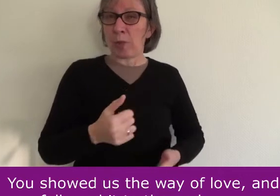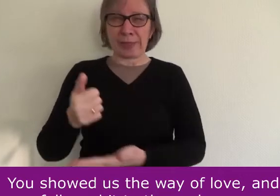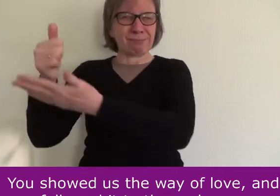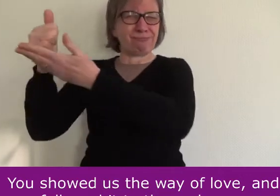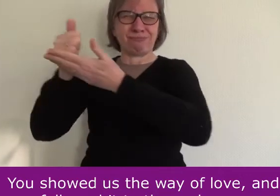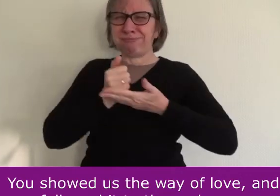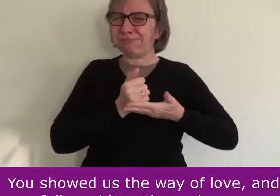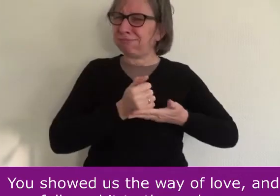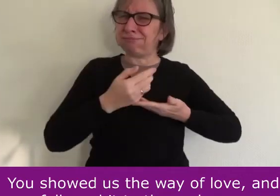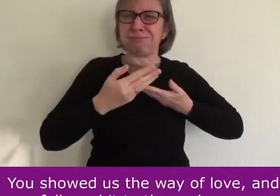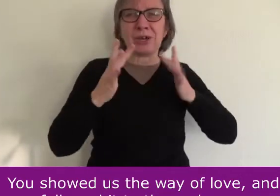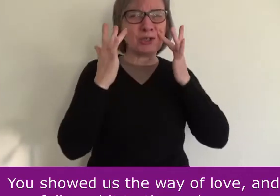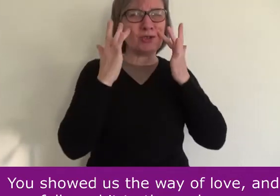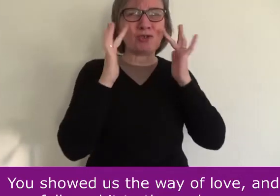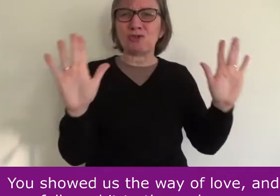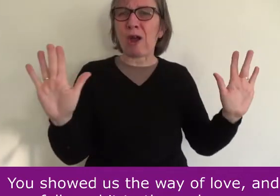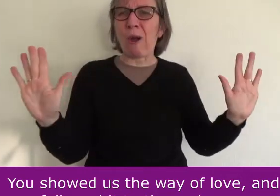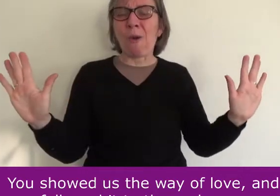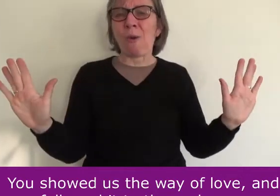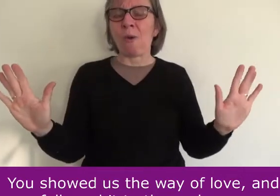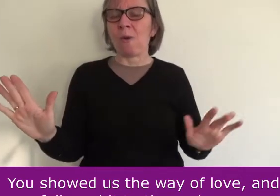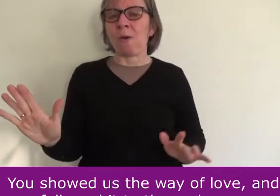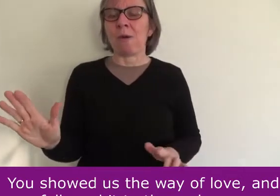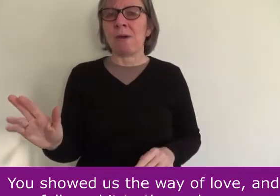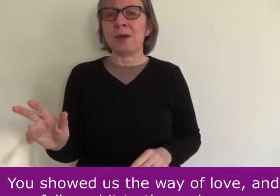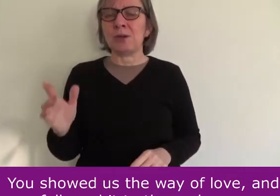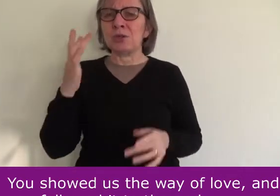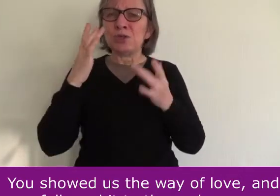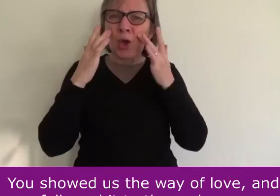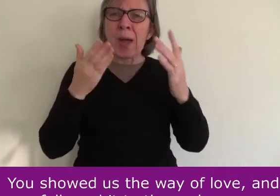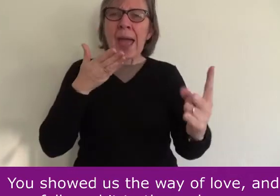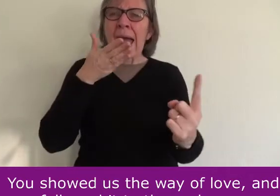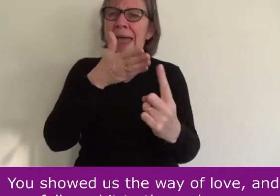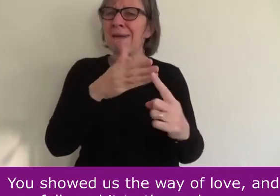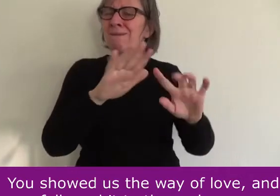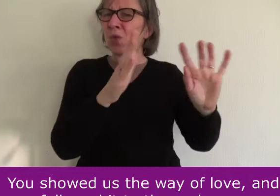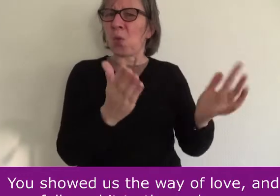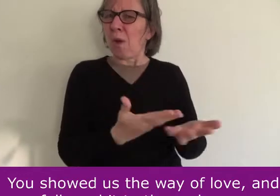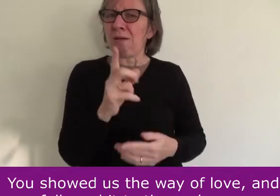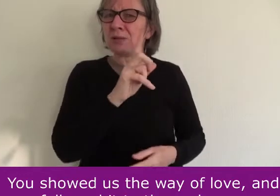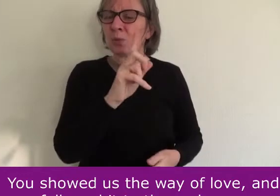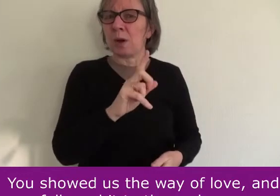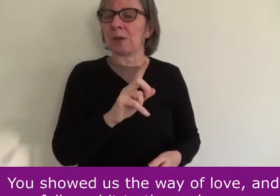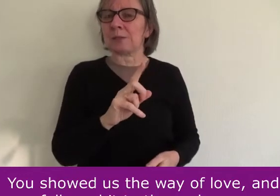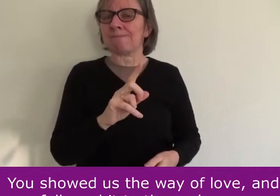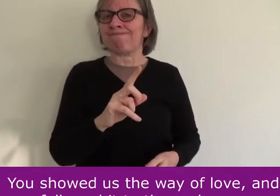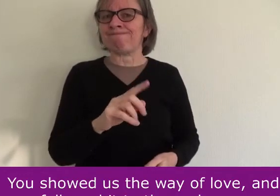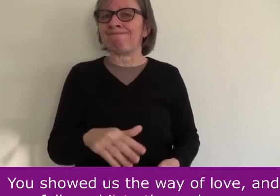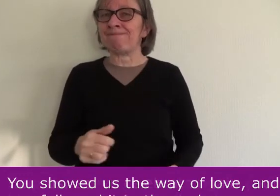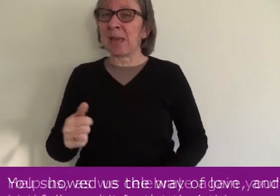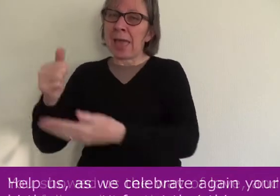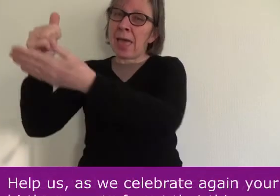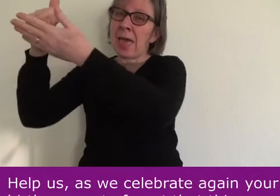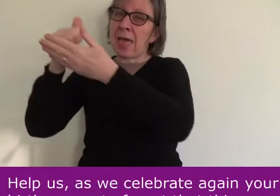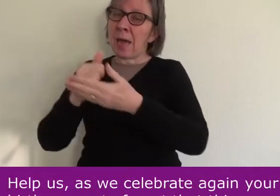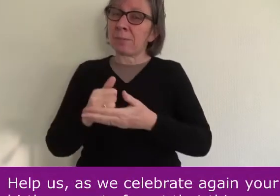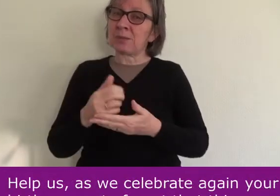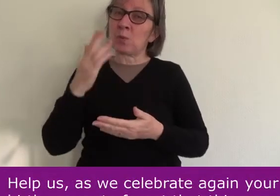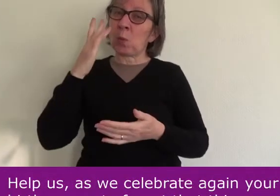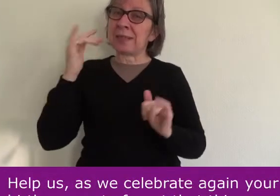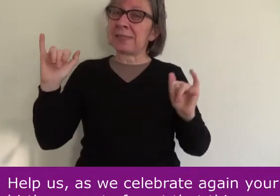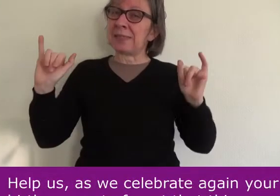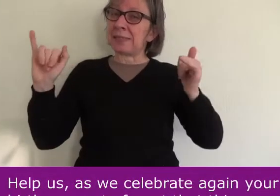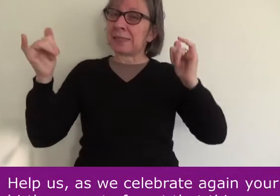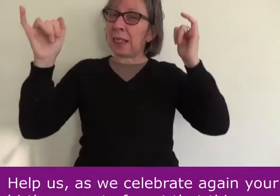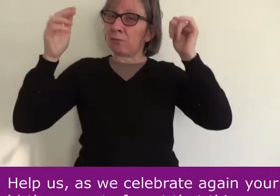death, you testified to the grace of the Father and his purpose for all the world. Help